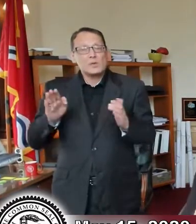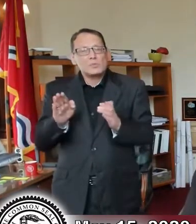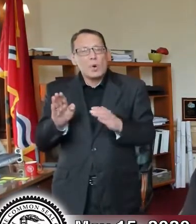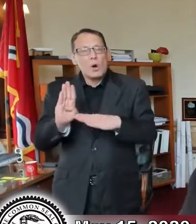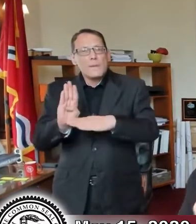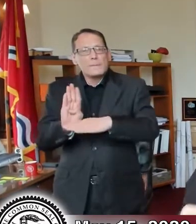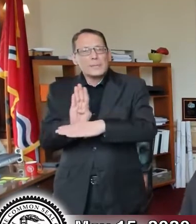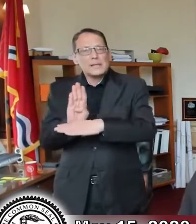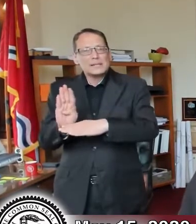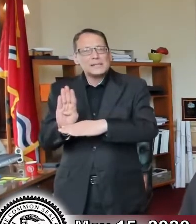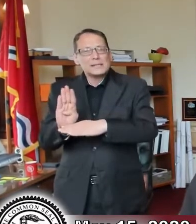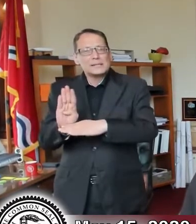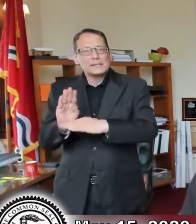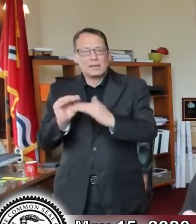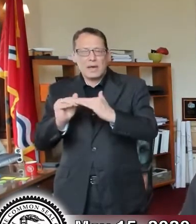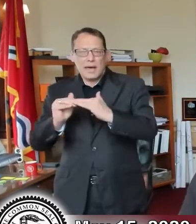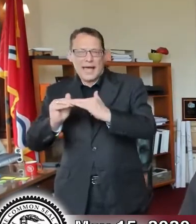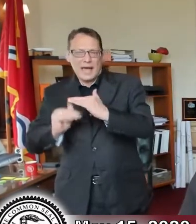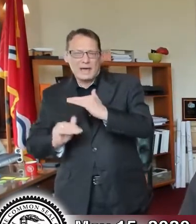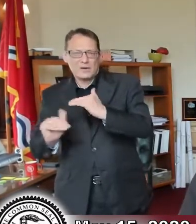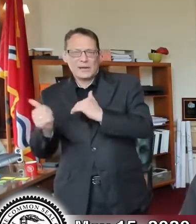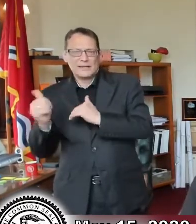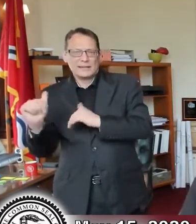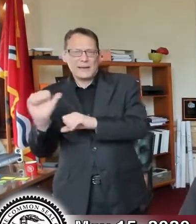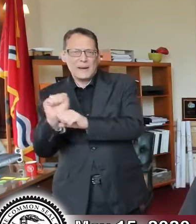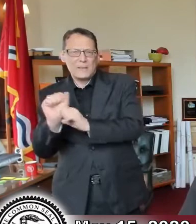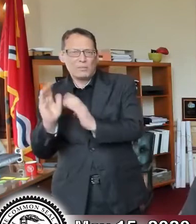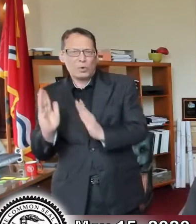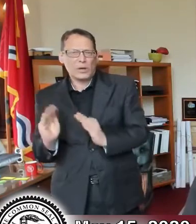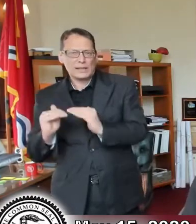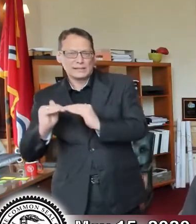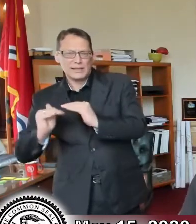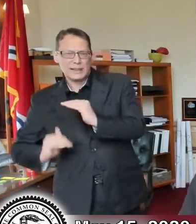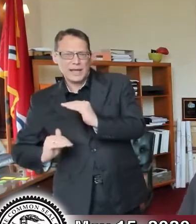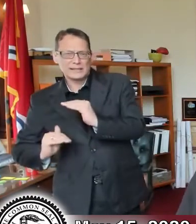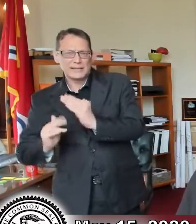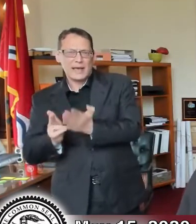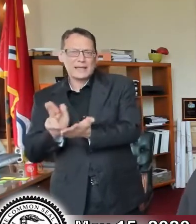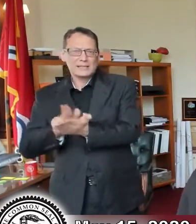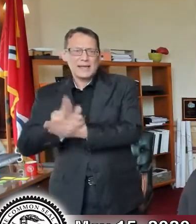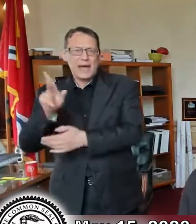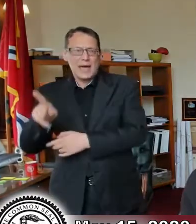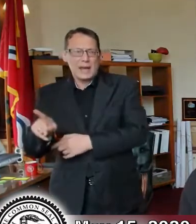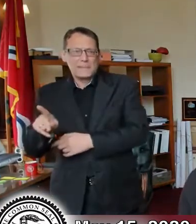those businesses that were under 10 employees, signed up,